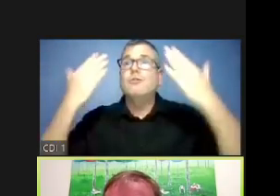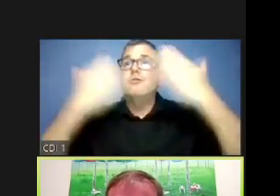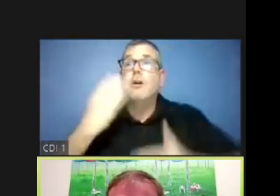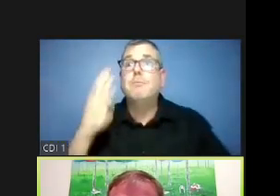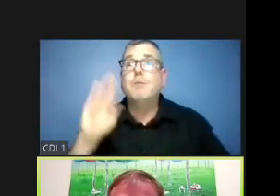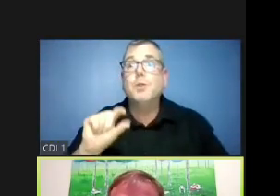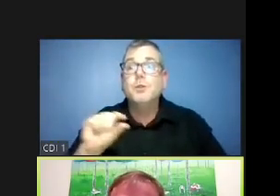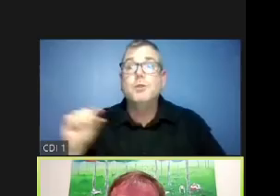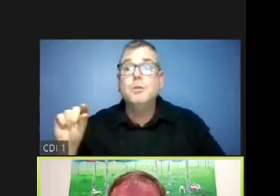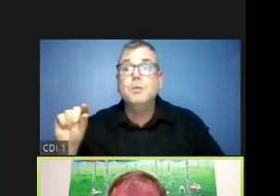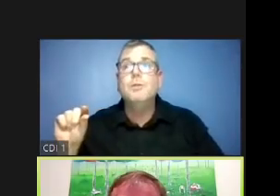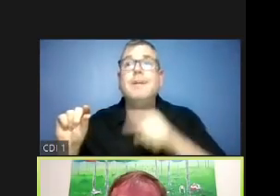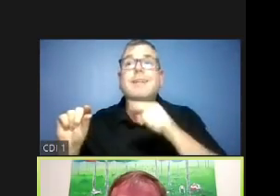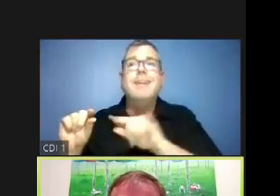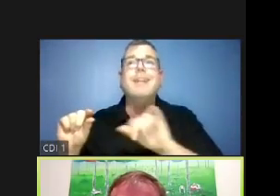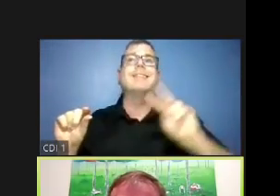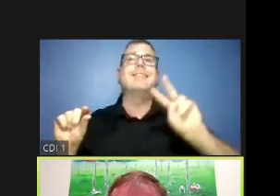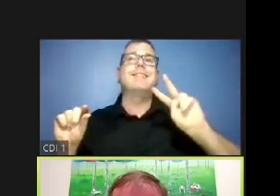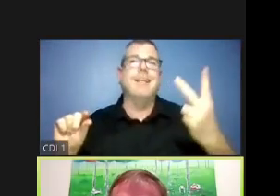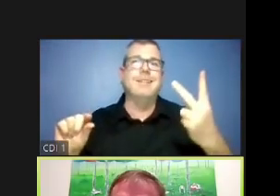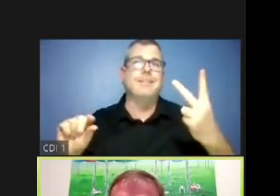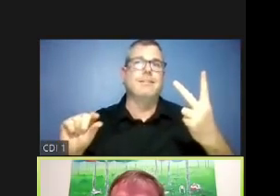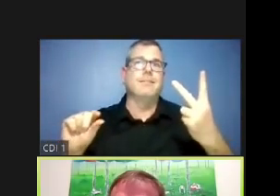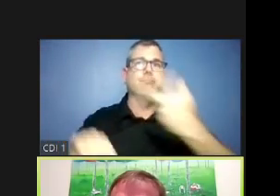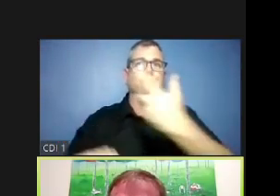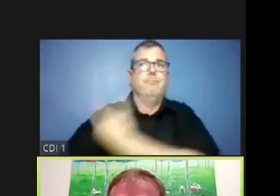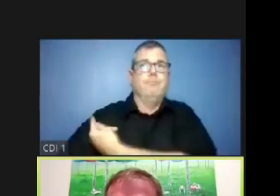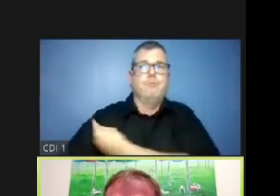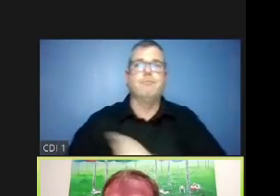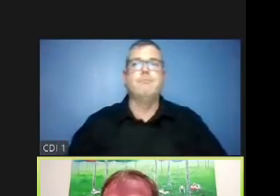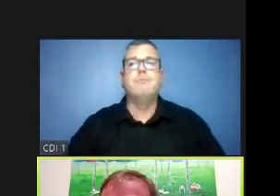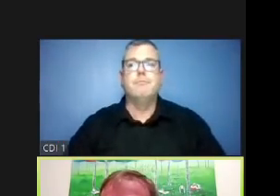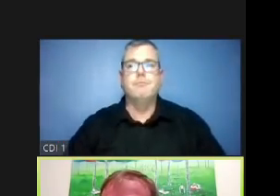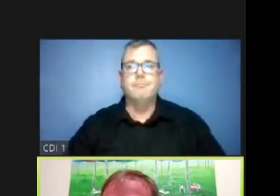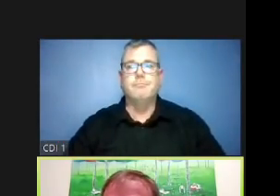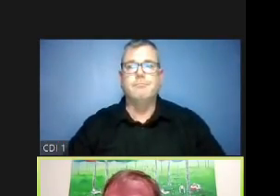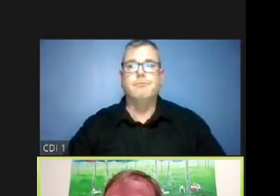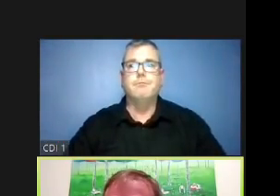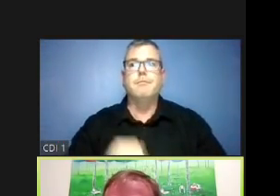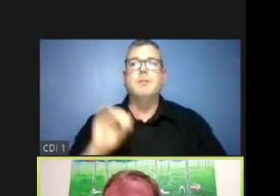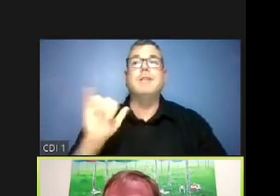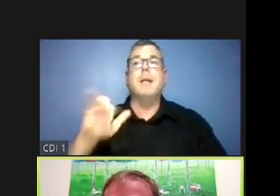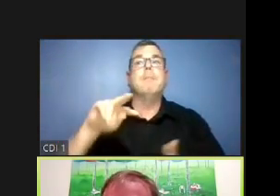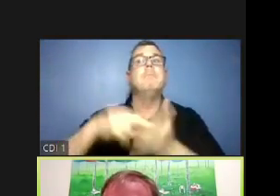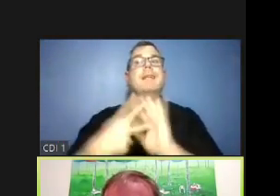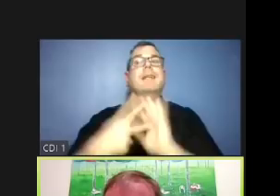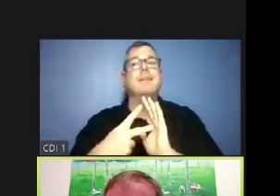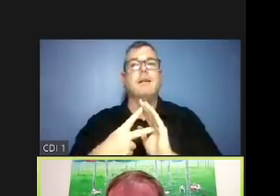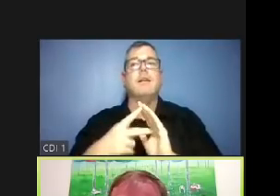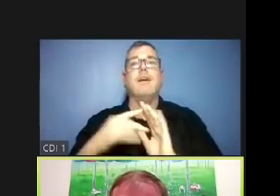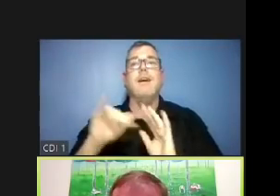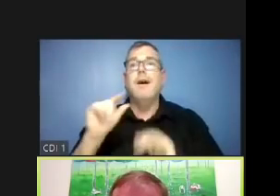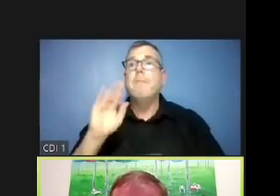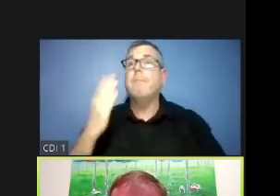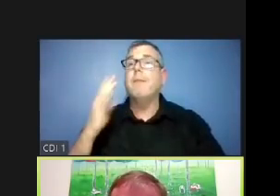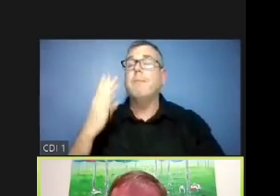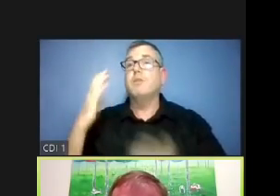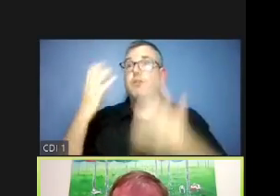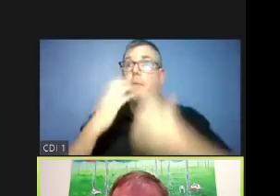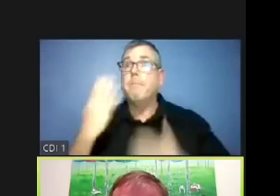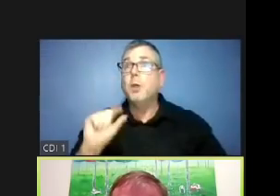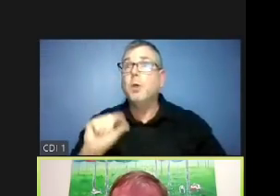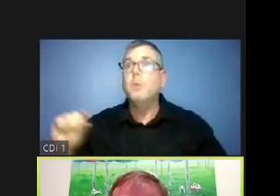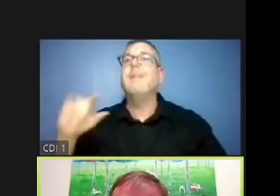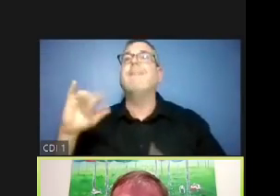dose where we really experience that full benefit of 95% plus protection and immunity. So this is obviously an